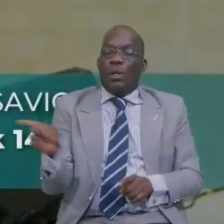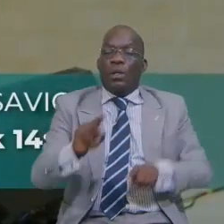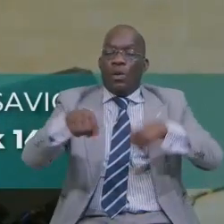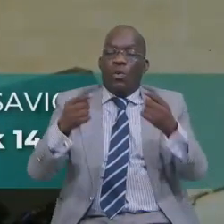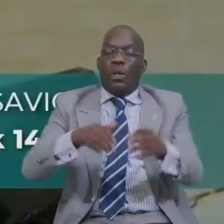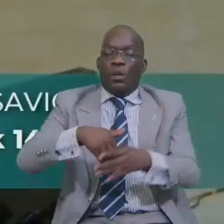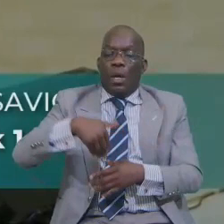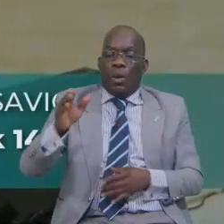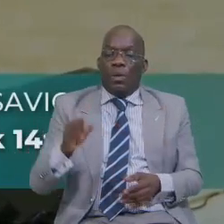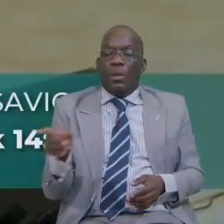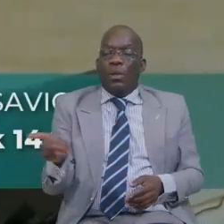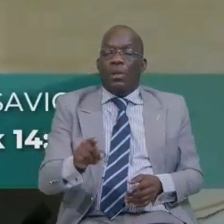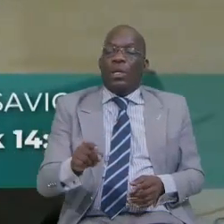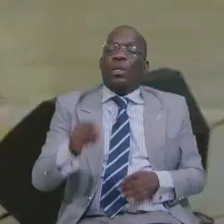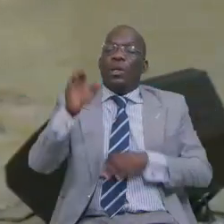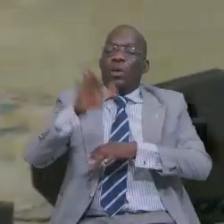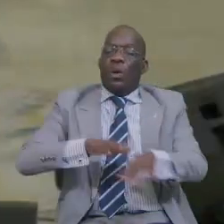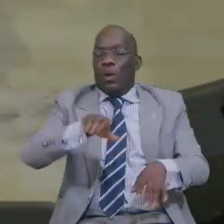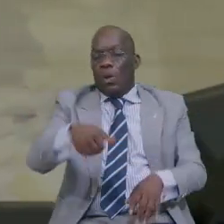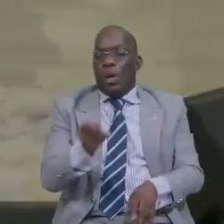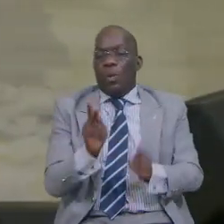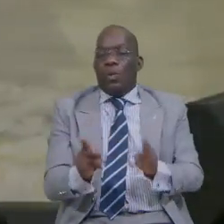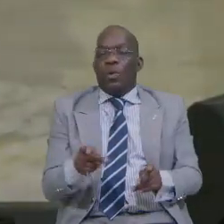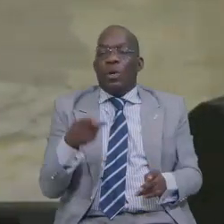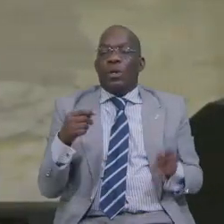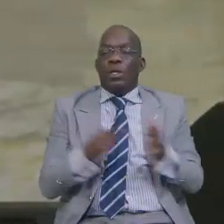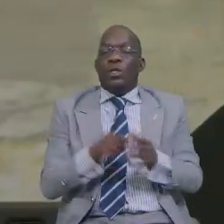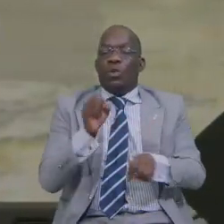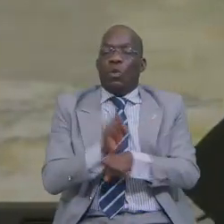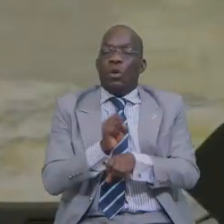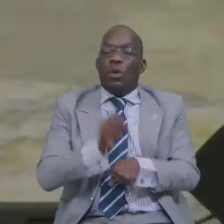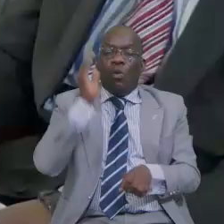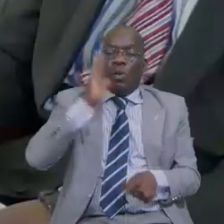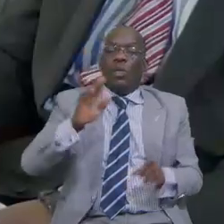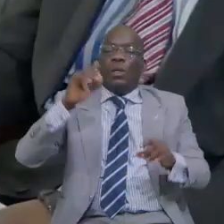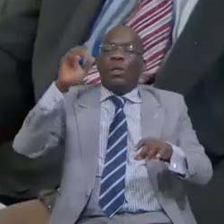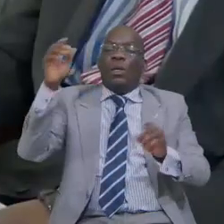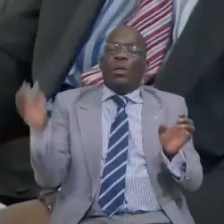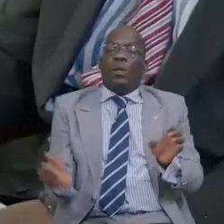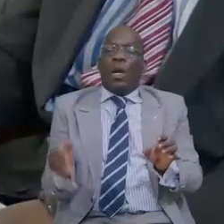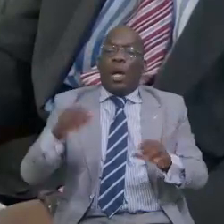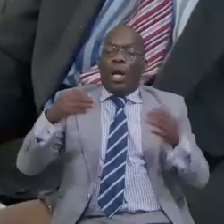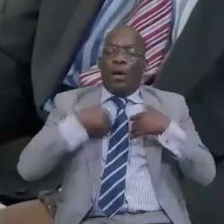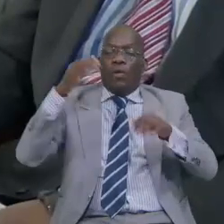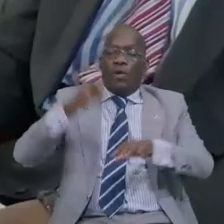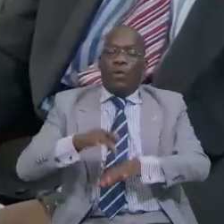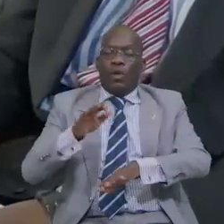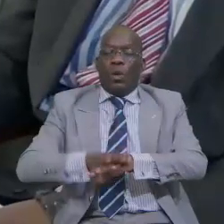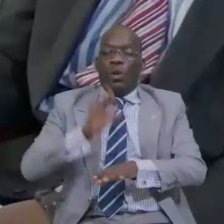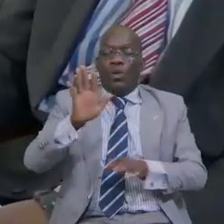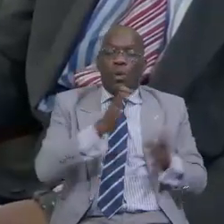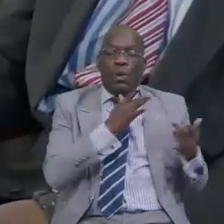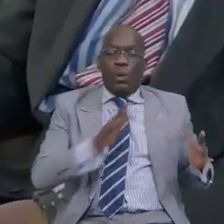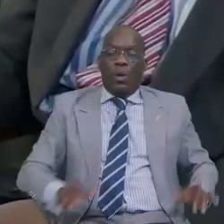I pray that the compelling commission will take effect in your life in Jesus' name. And then we will